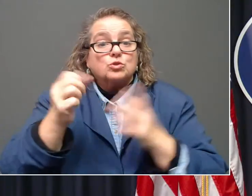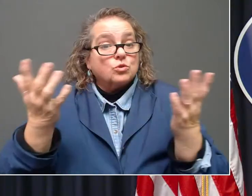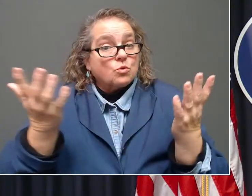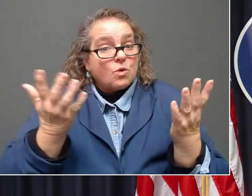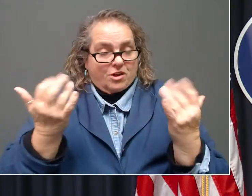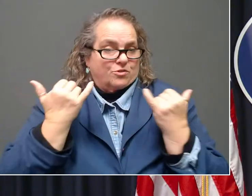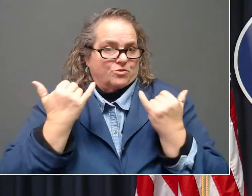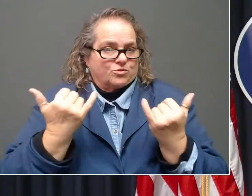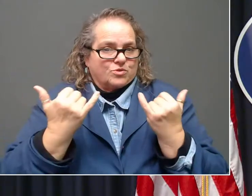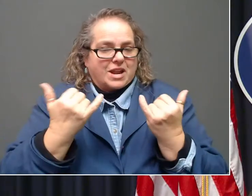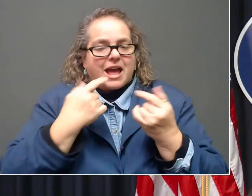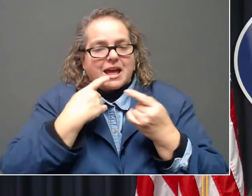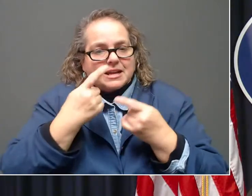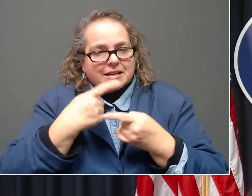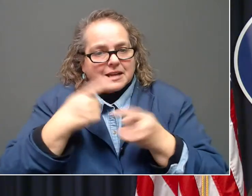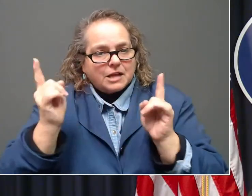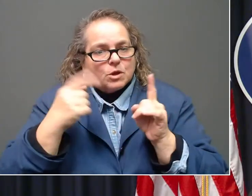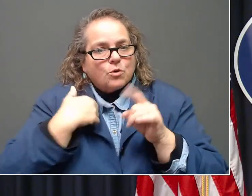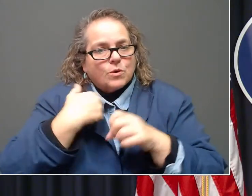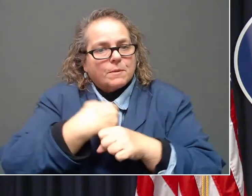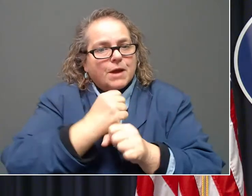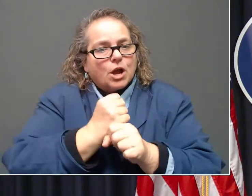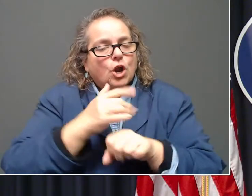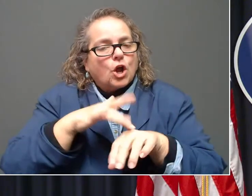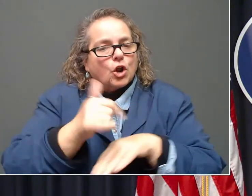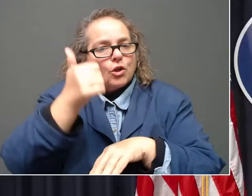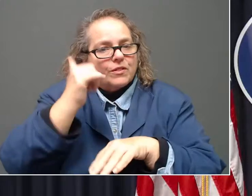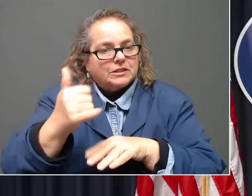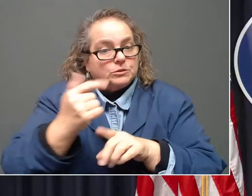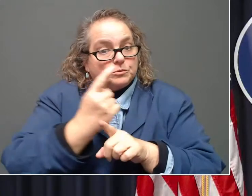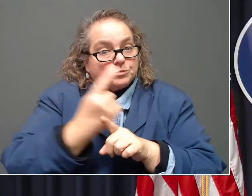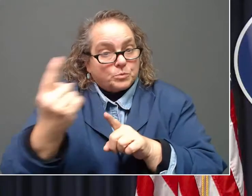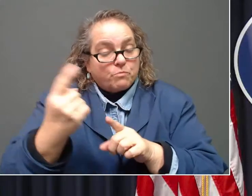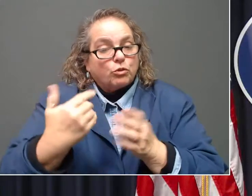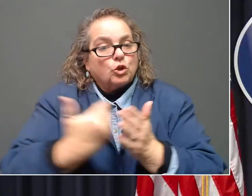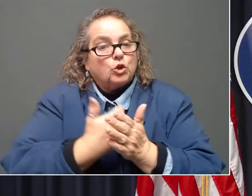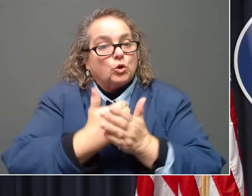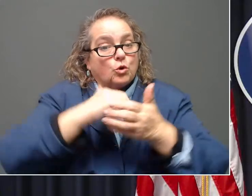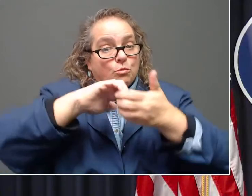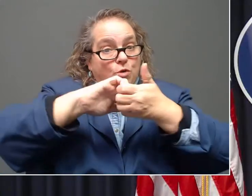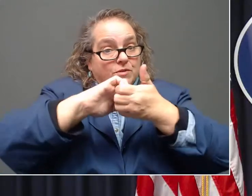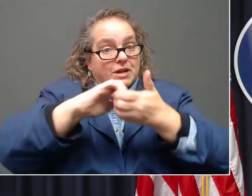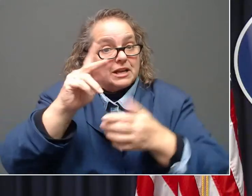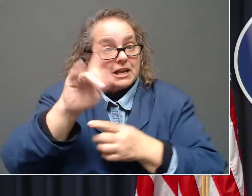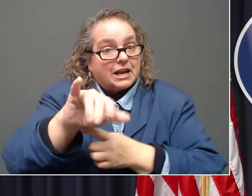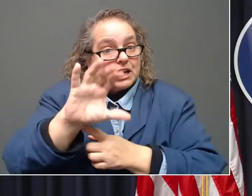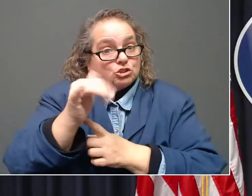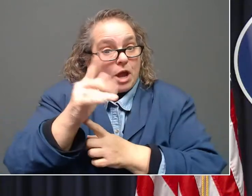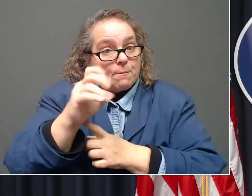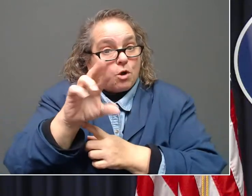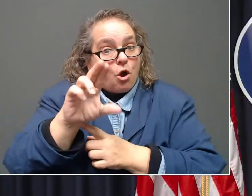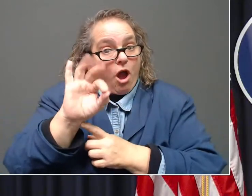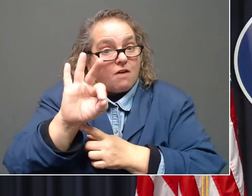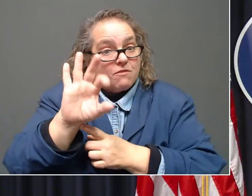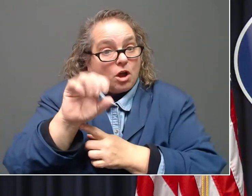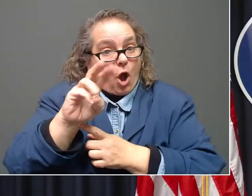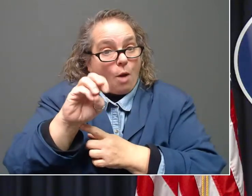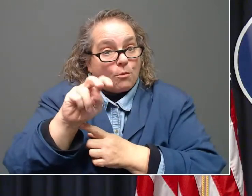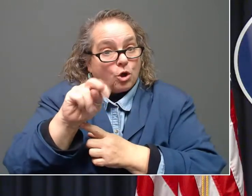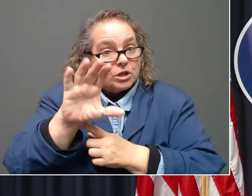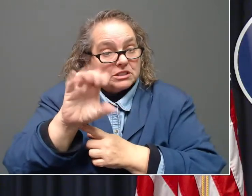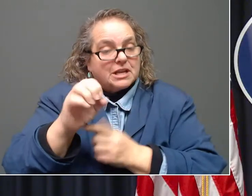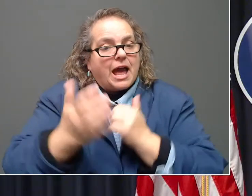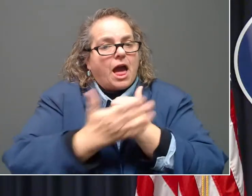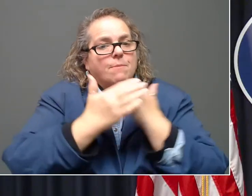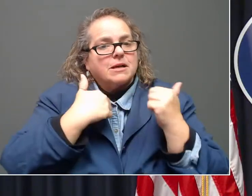announcement we made earlier this week. It's a new partnership with the Kentucky Chamber of Commerce that's going to help us build a better Kentucky, one